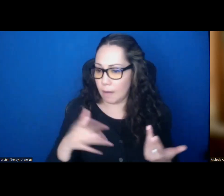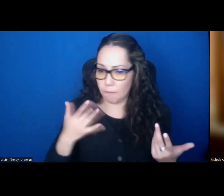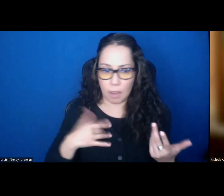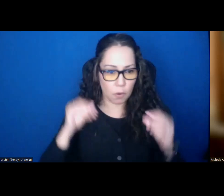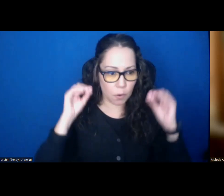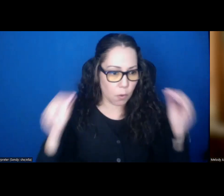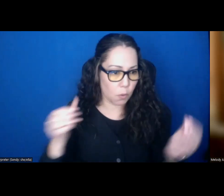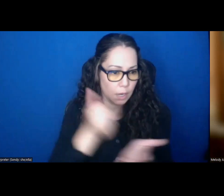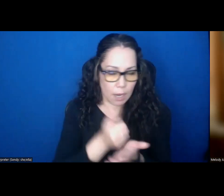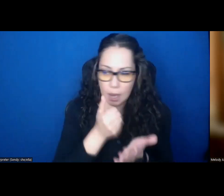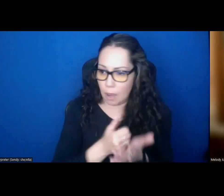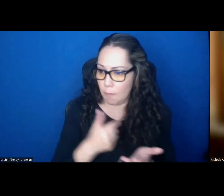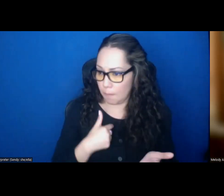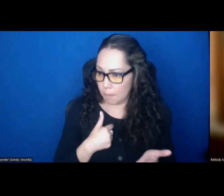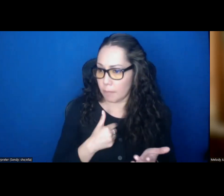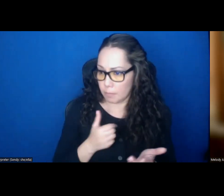help her contact me.